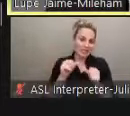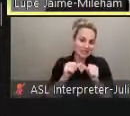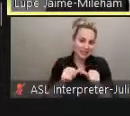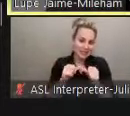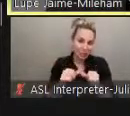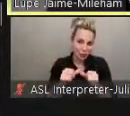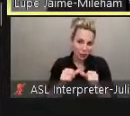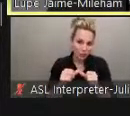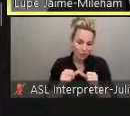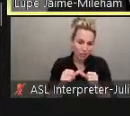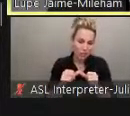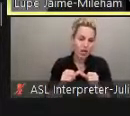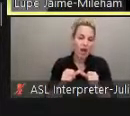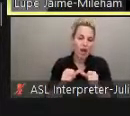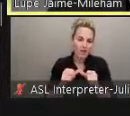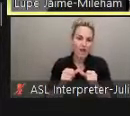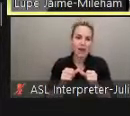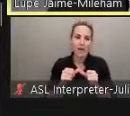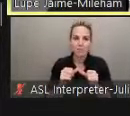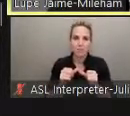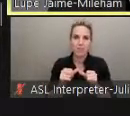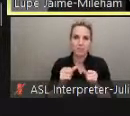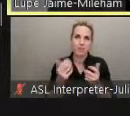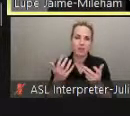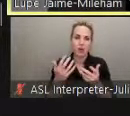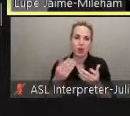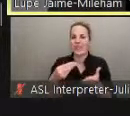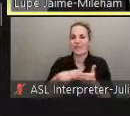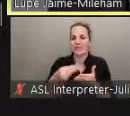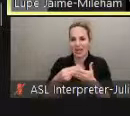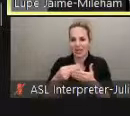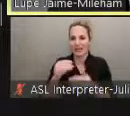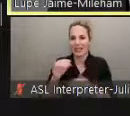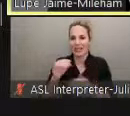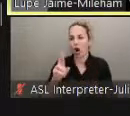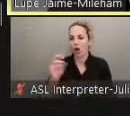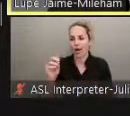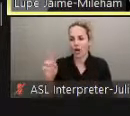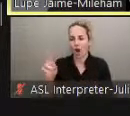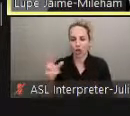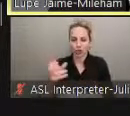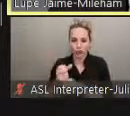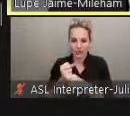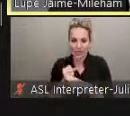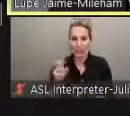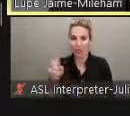of what the funding that R&Rs have received. So in